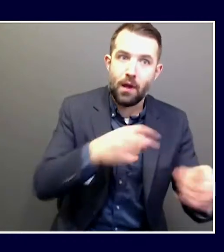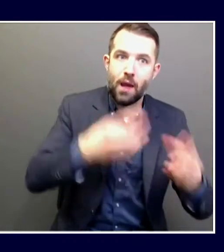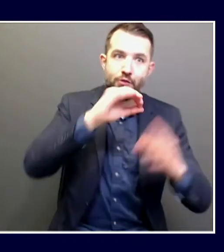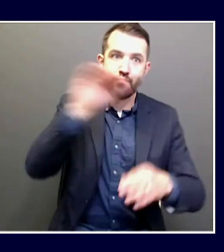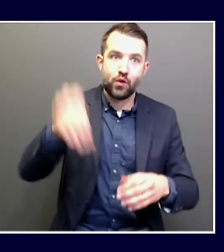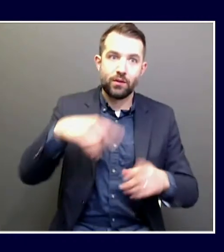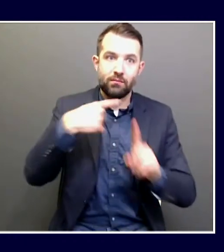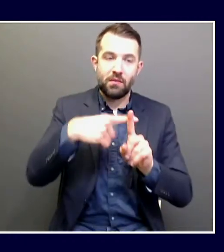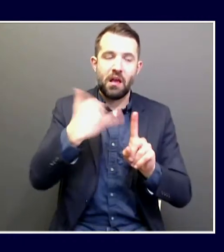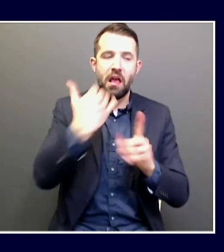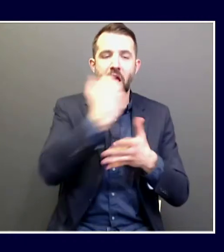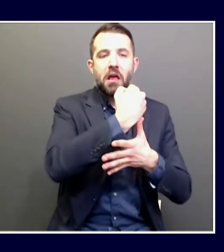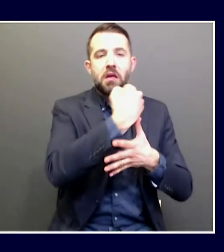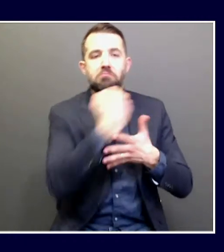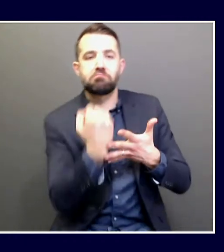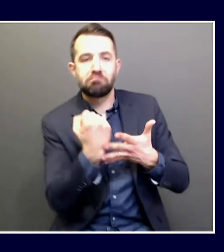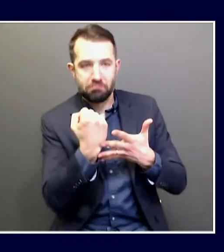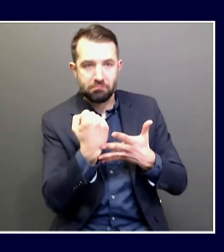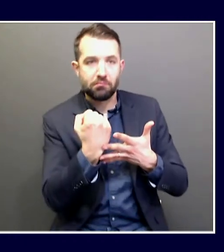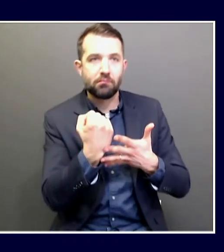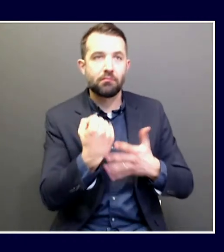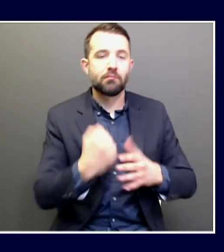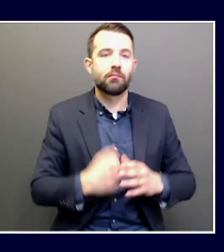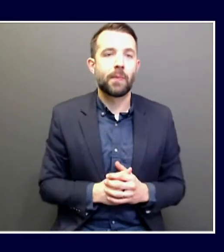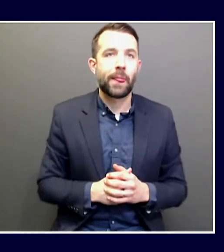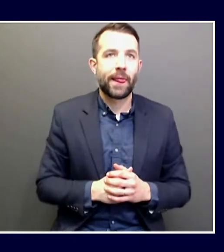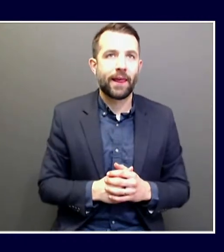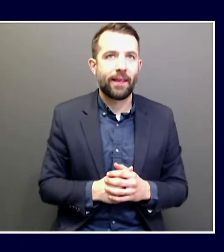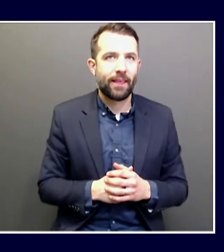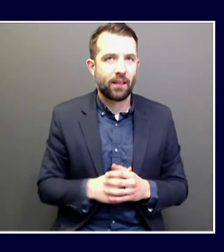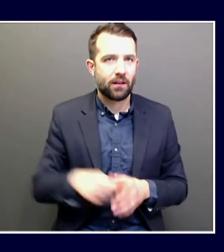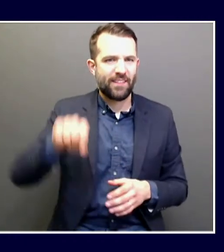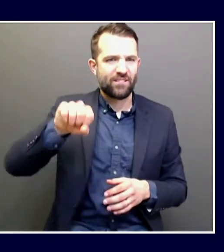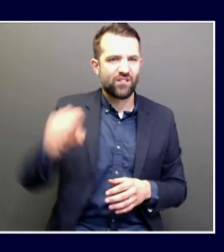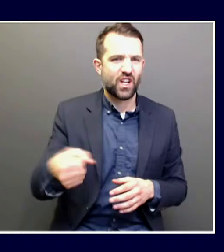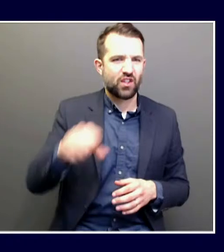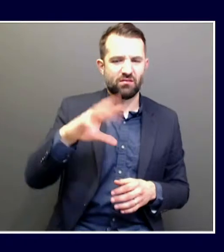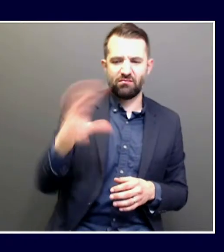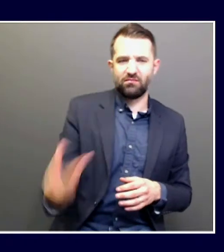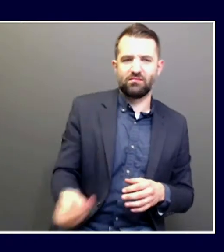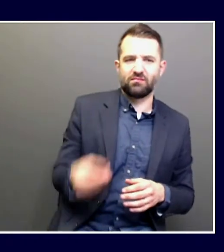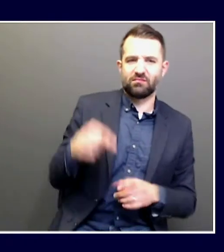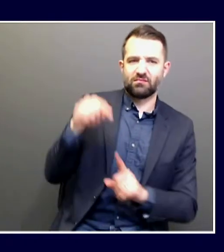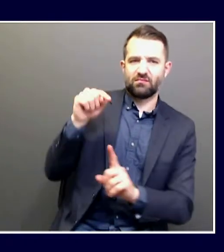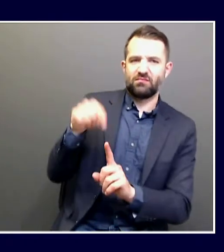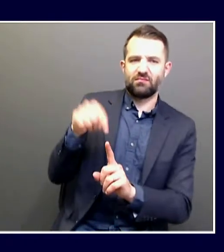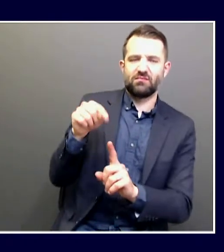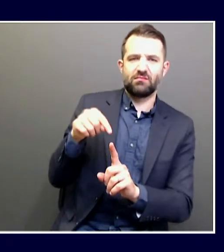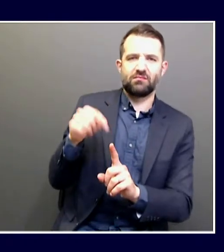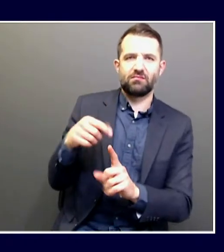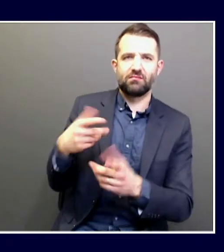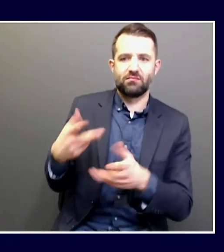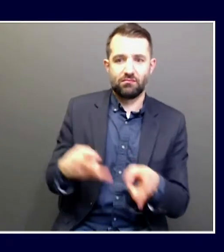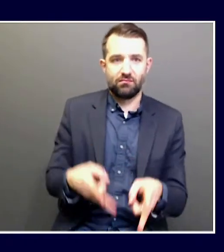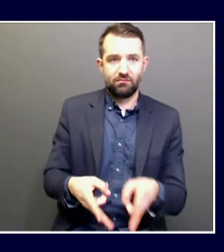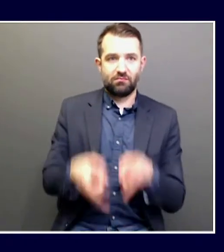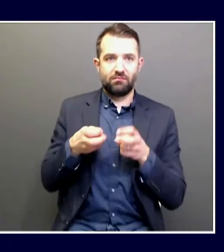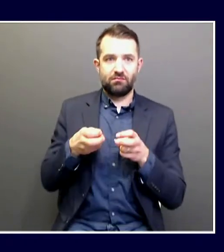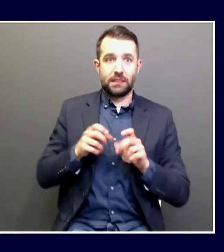counts. The wastewater test can serve as sort of a better predictor